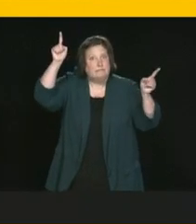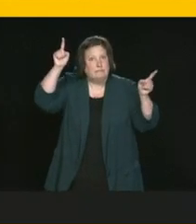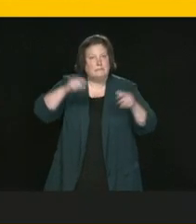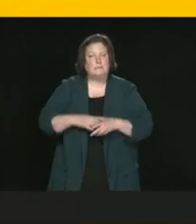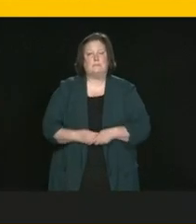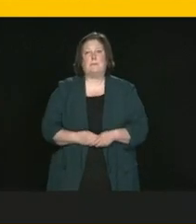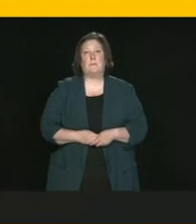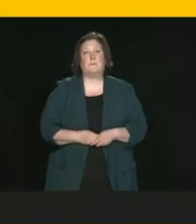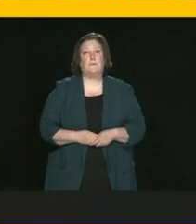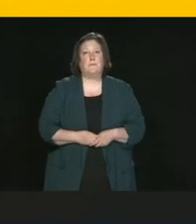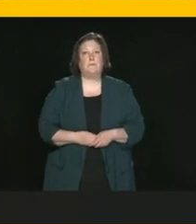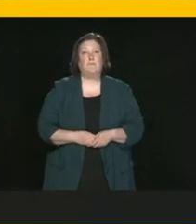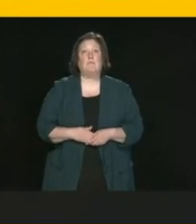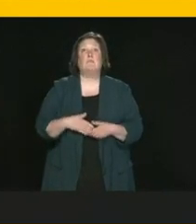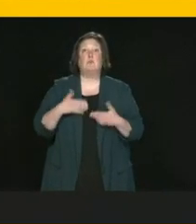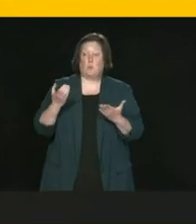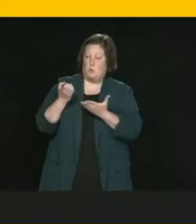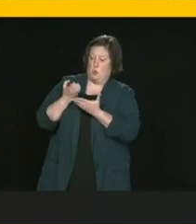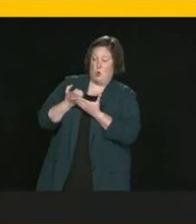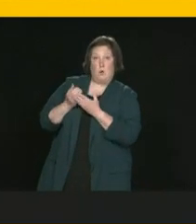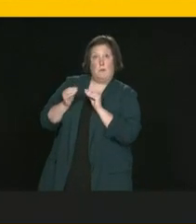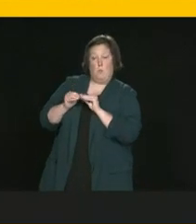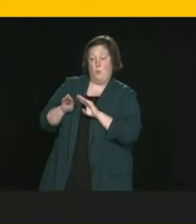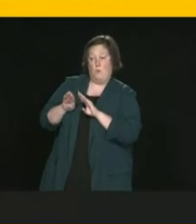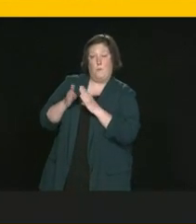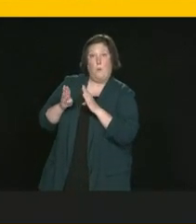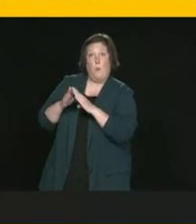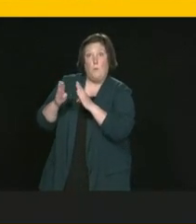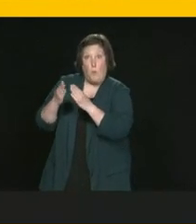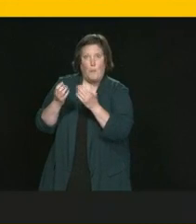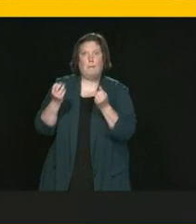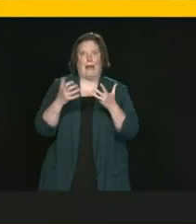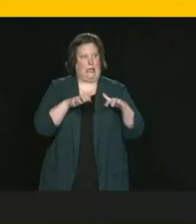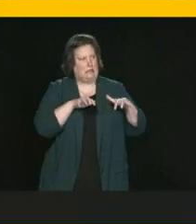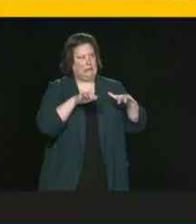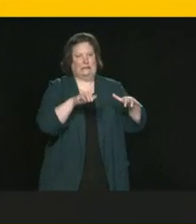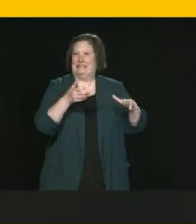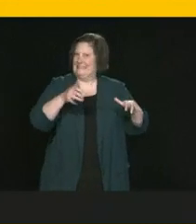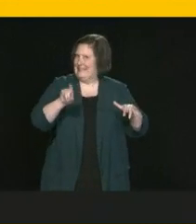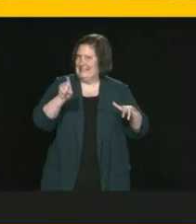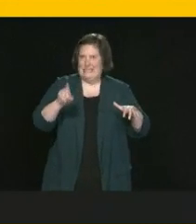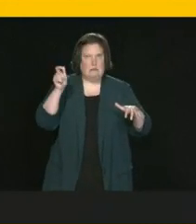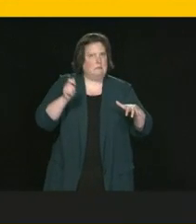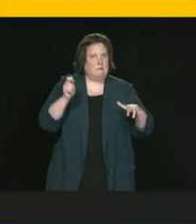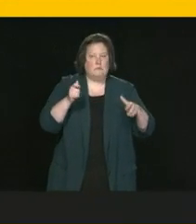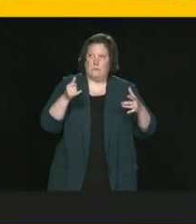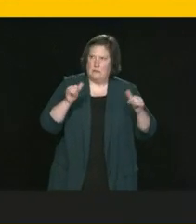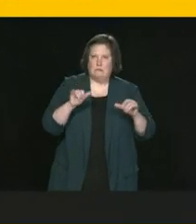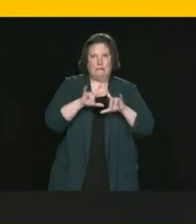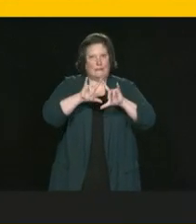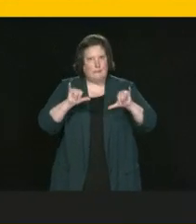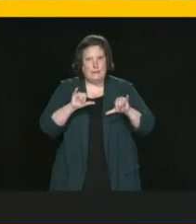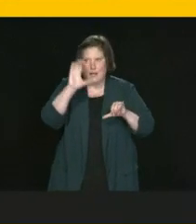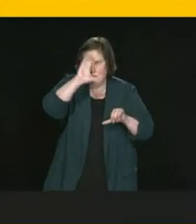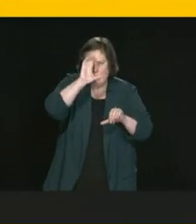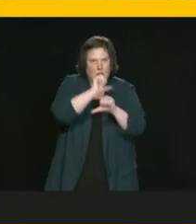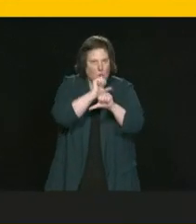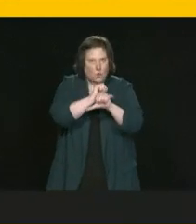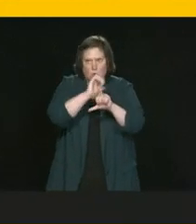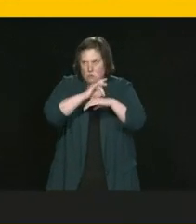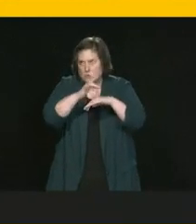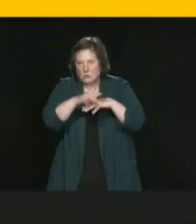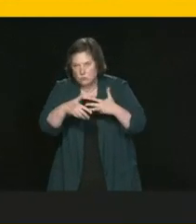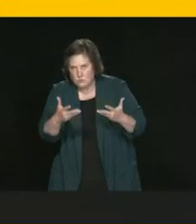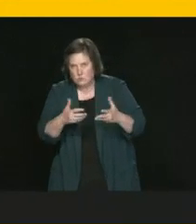even as we start to reopen, a lot of people still need this support to pay their bills while they look for work. That's why